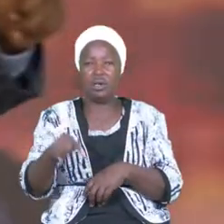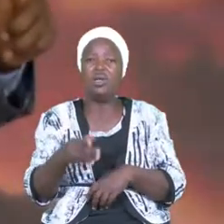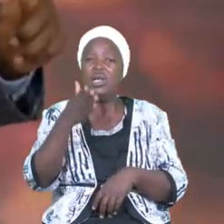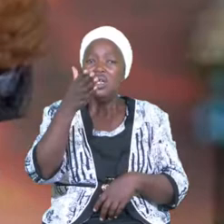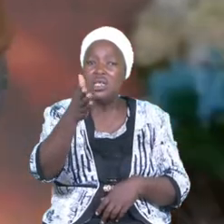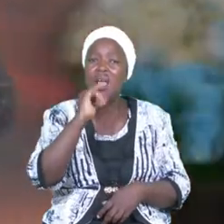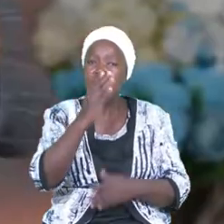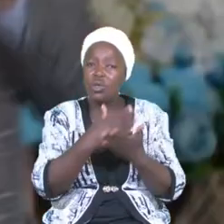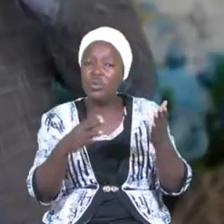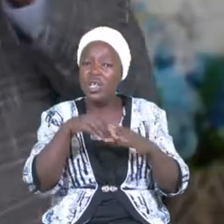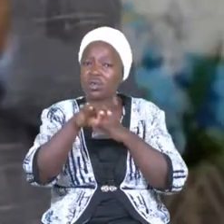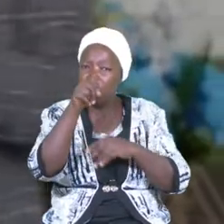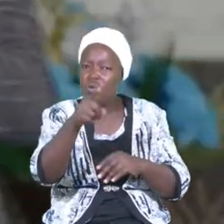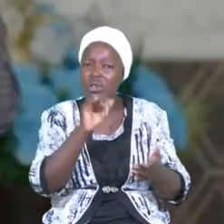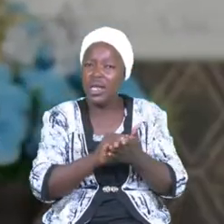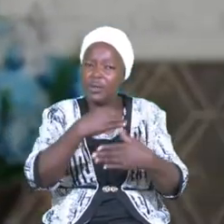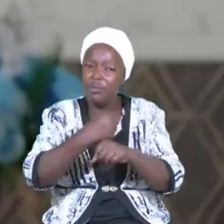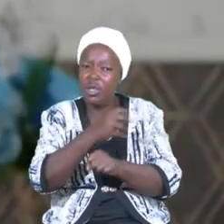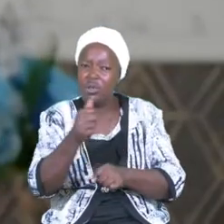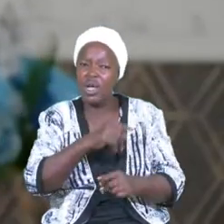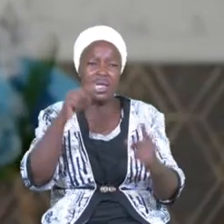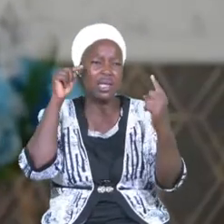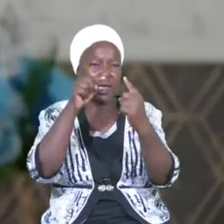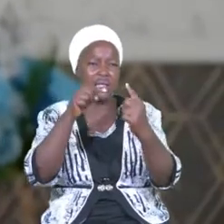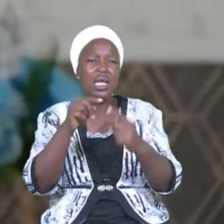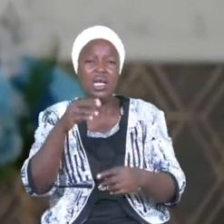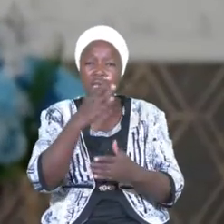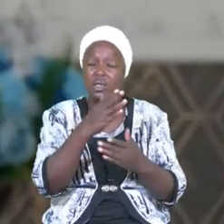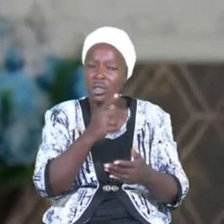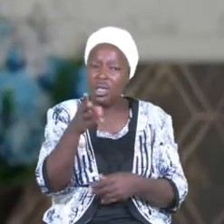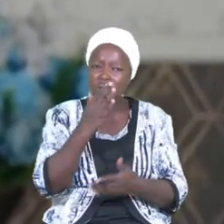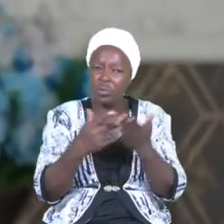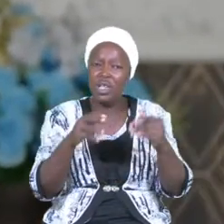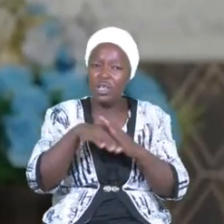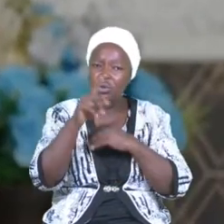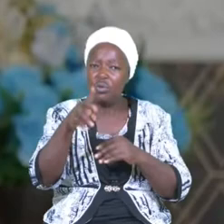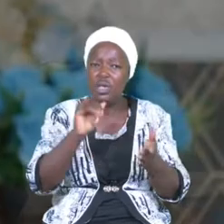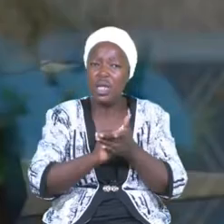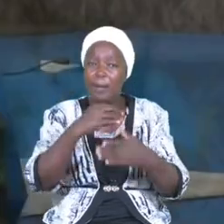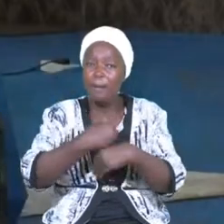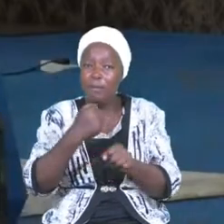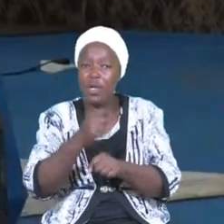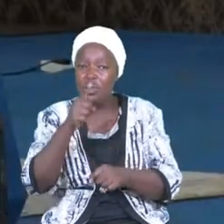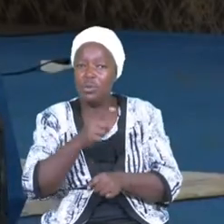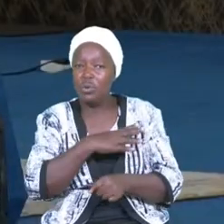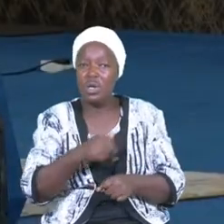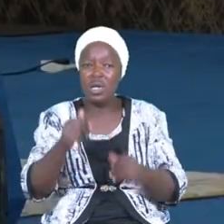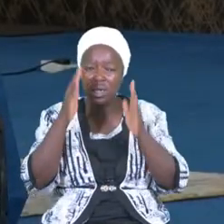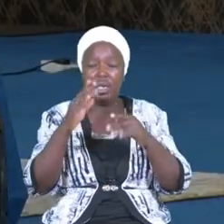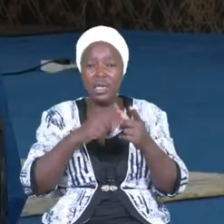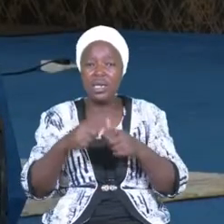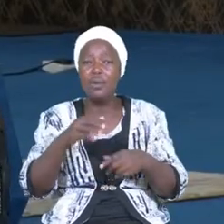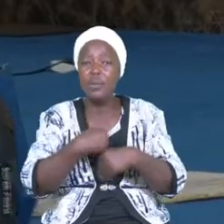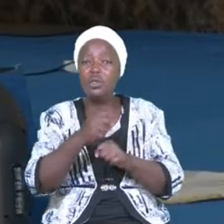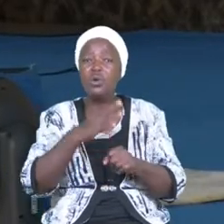makes you a target. There's something in you that makes you the champion in the